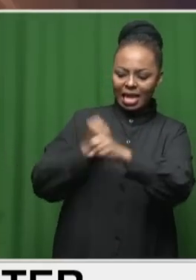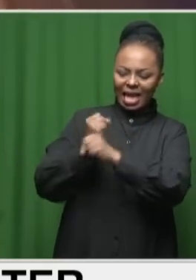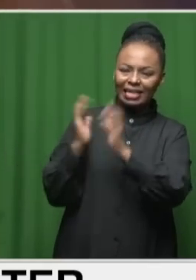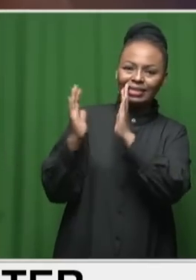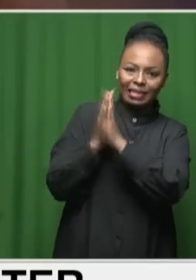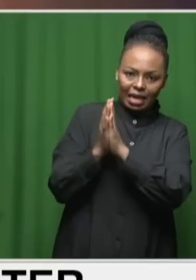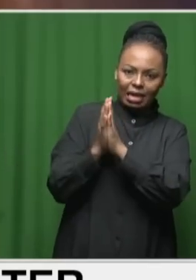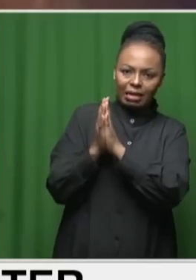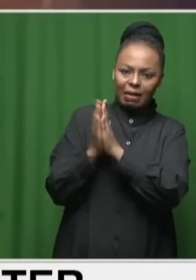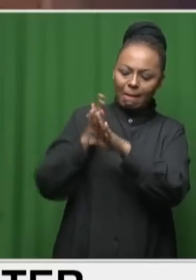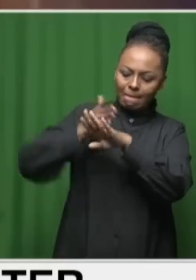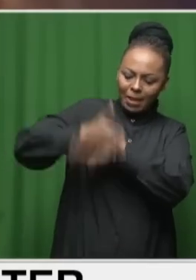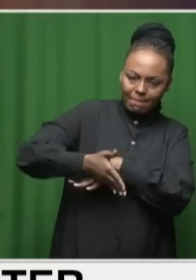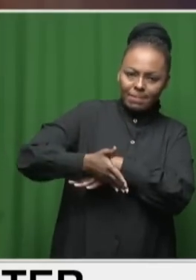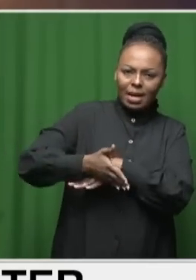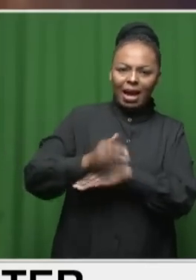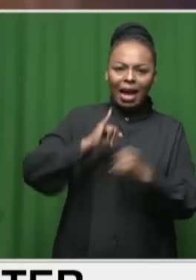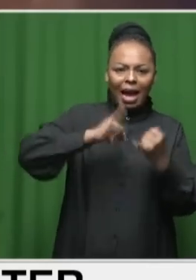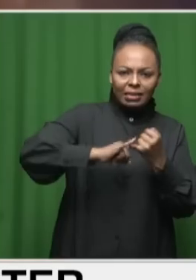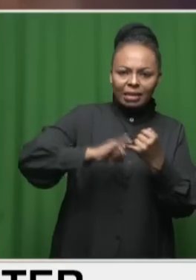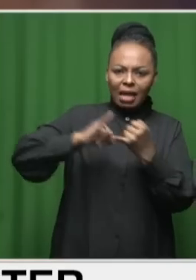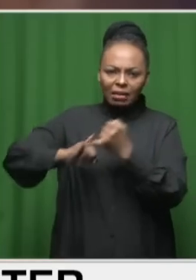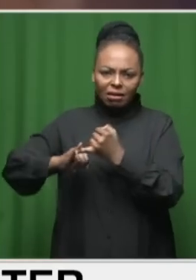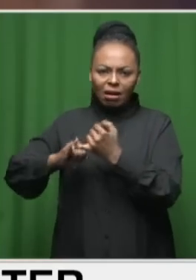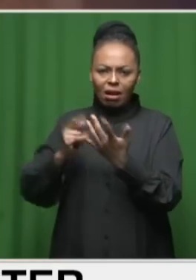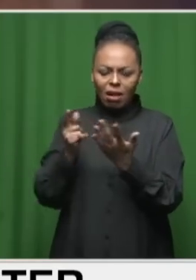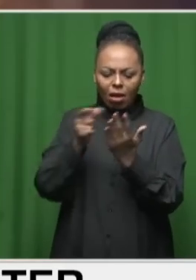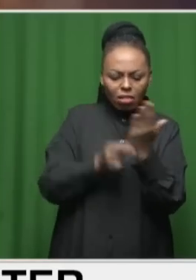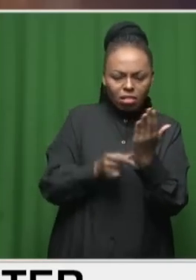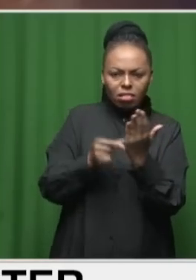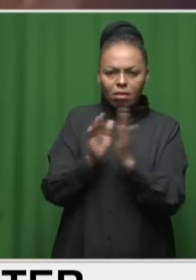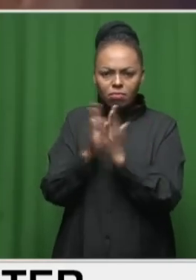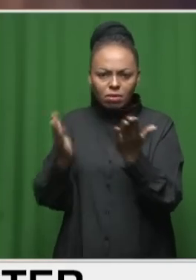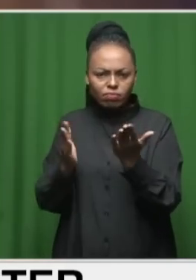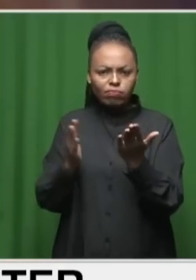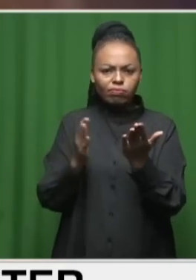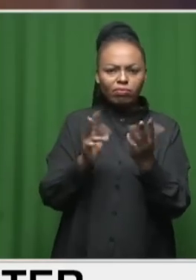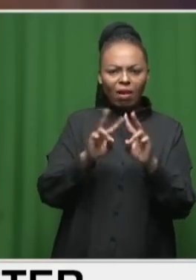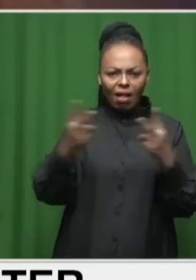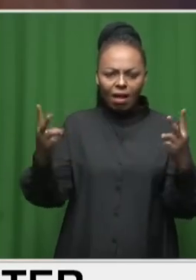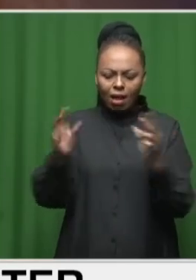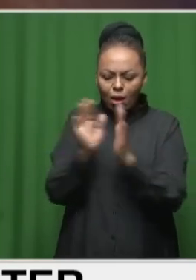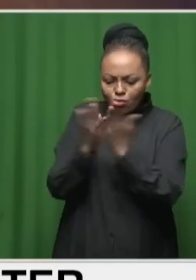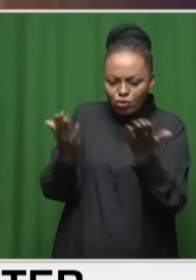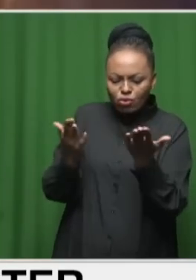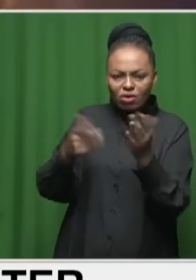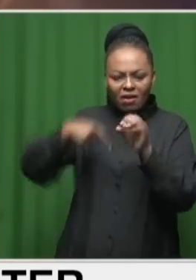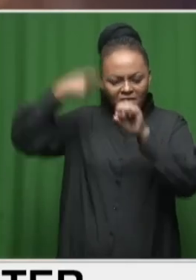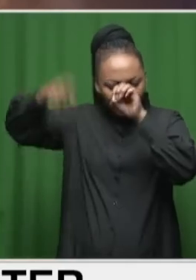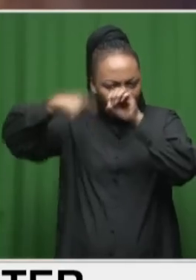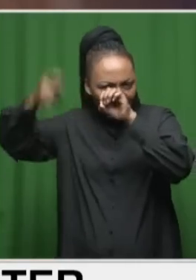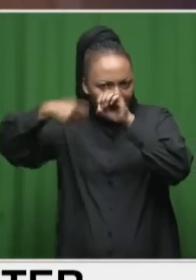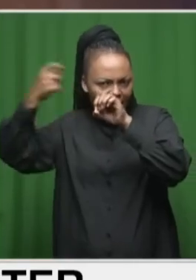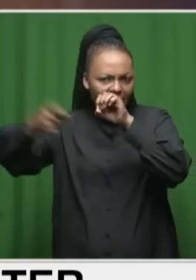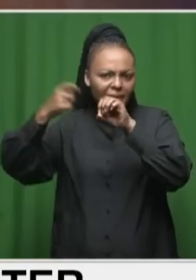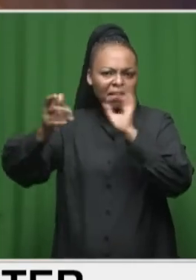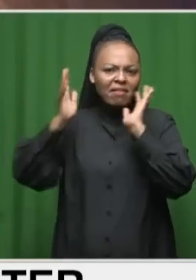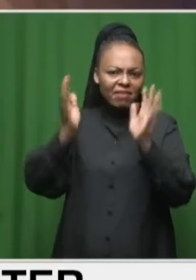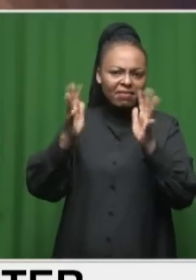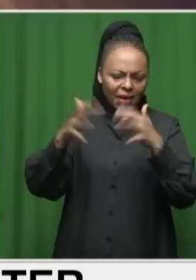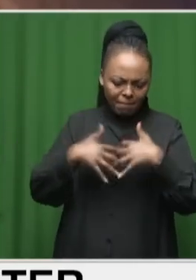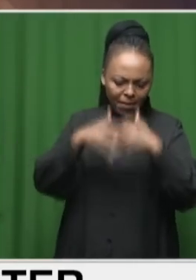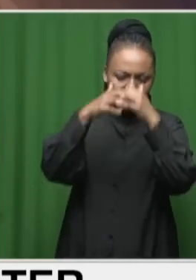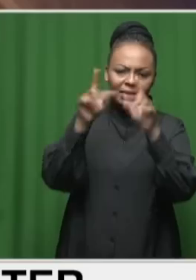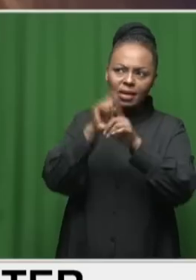and I've written articles and articles, and I've written a book, I've worked on a film. I've even set up an